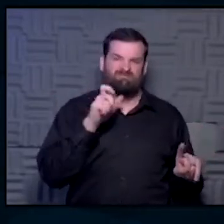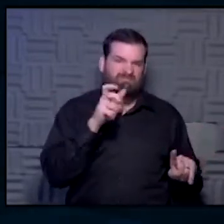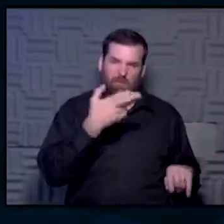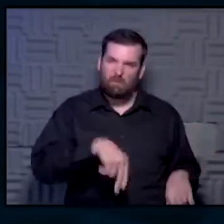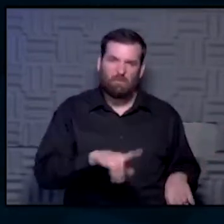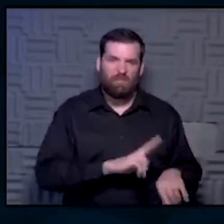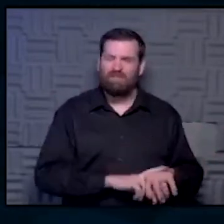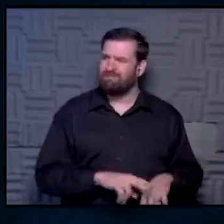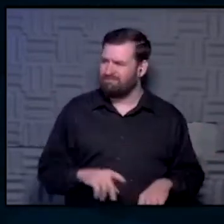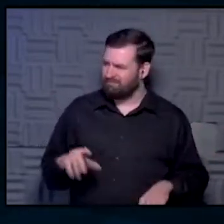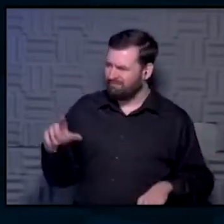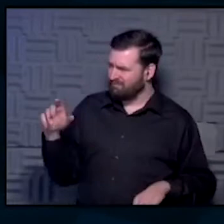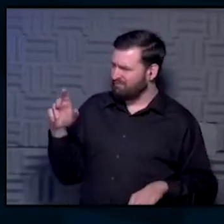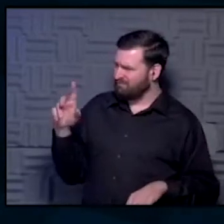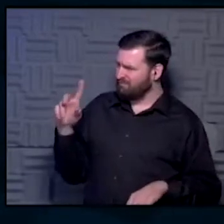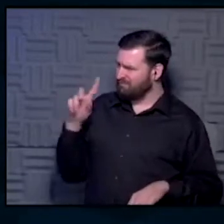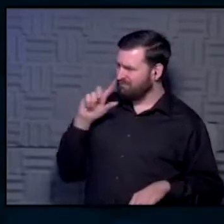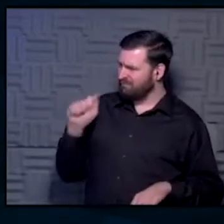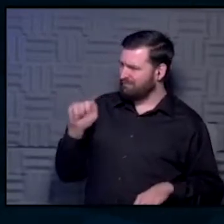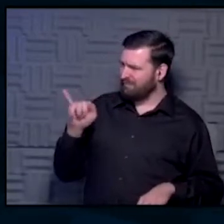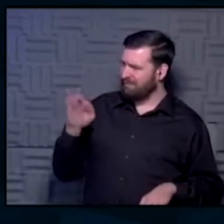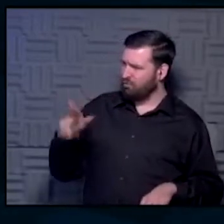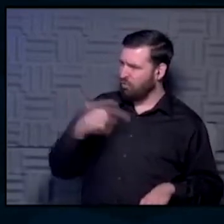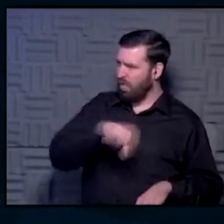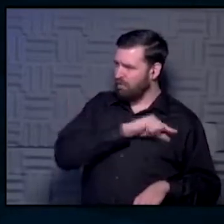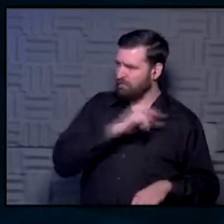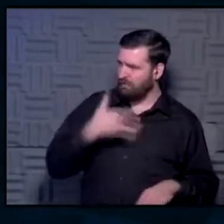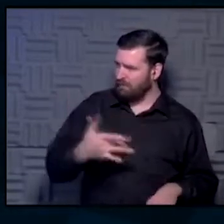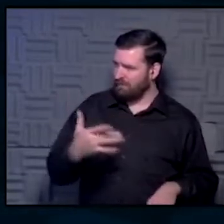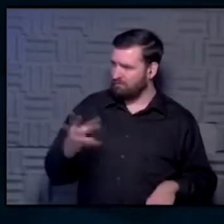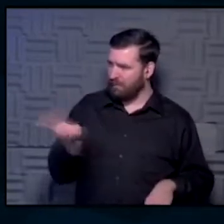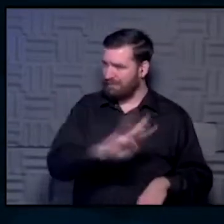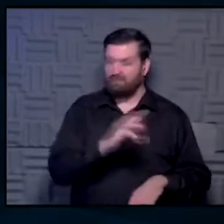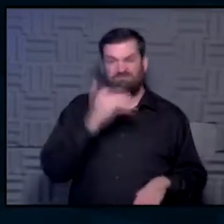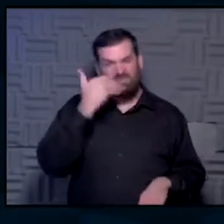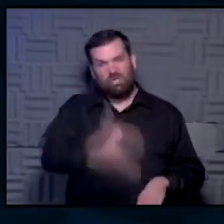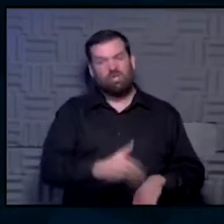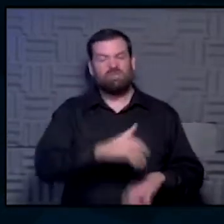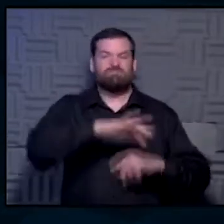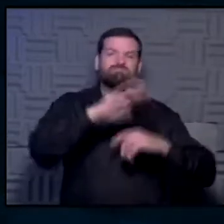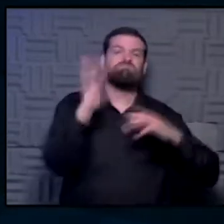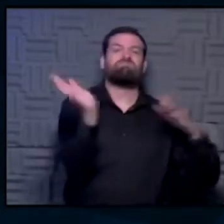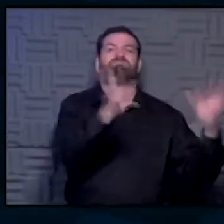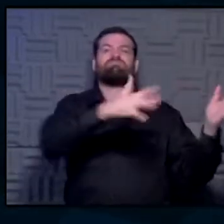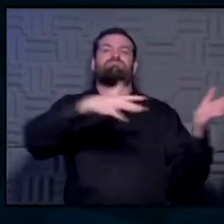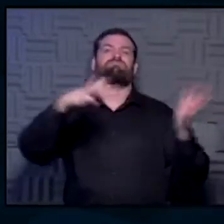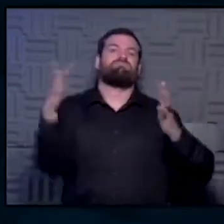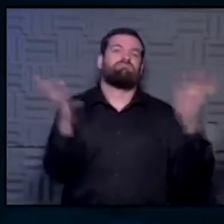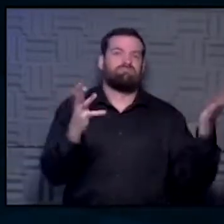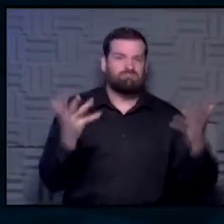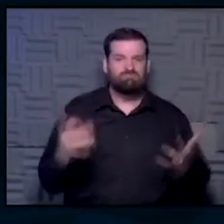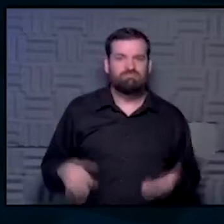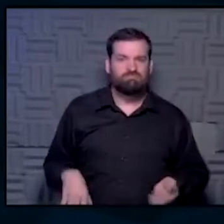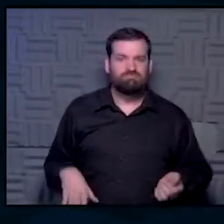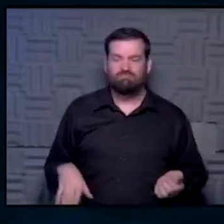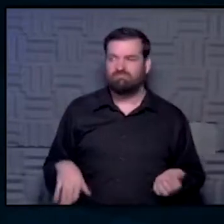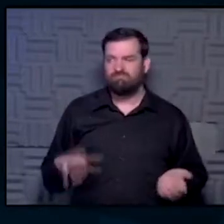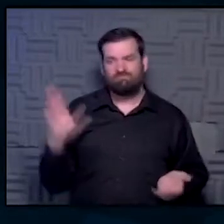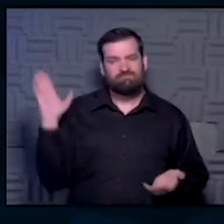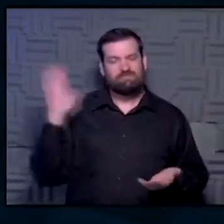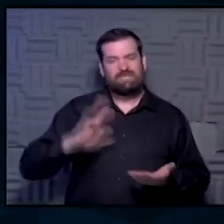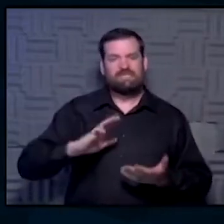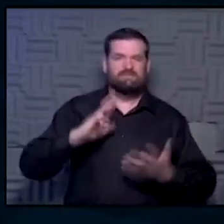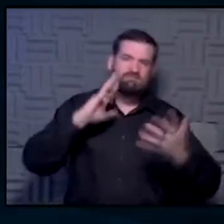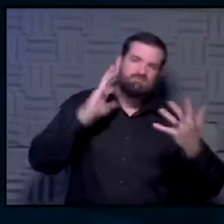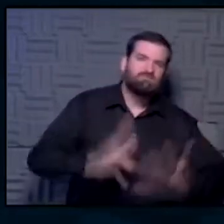believe. Out there. I was going to say, because the air quality is usually pretty good out west, of the wind kind of blowing things around and keeping the not as dense